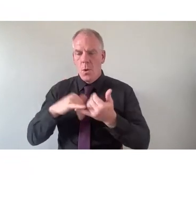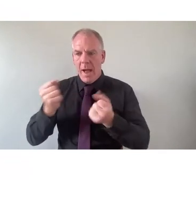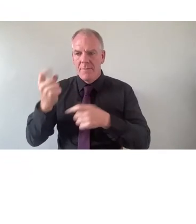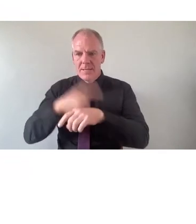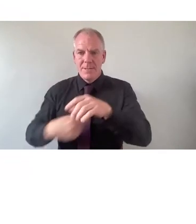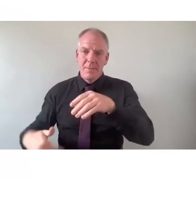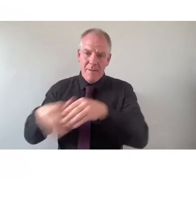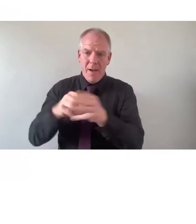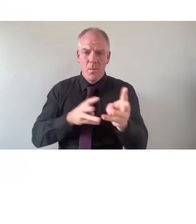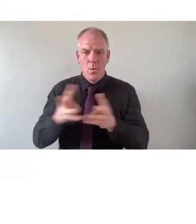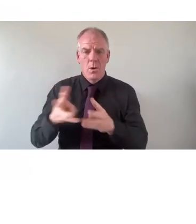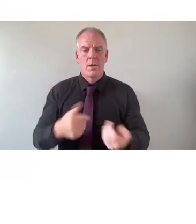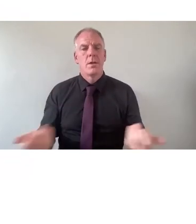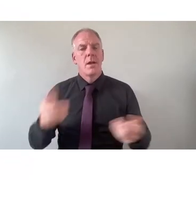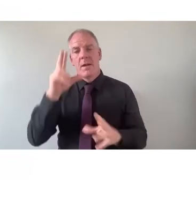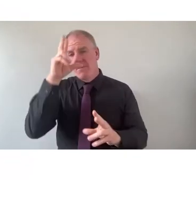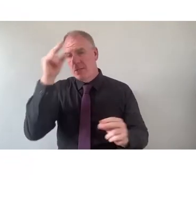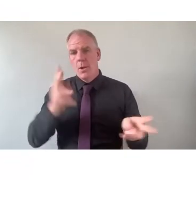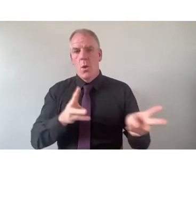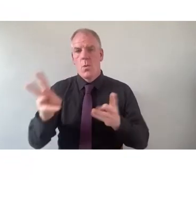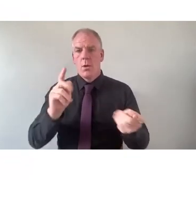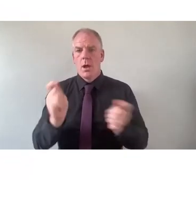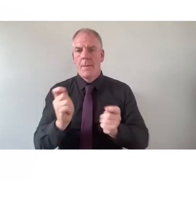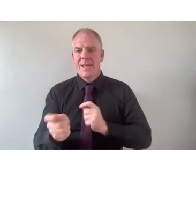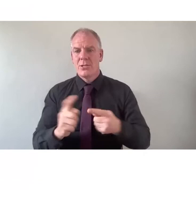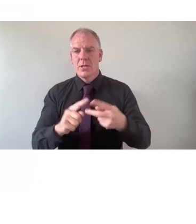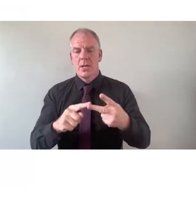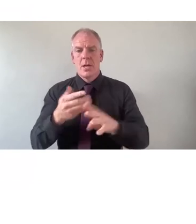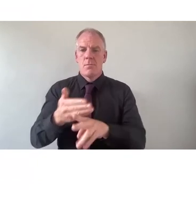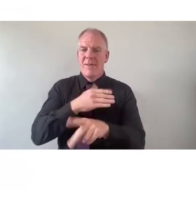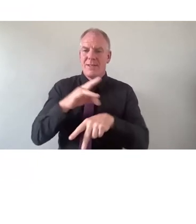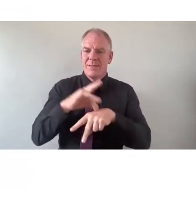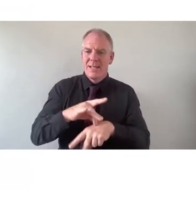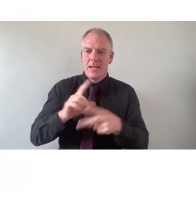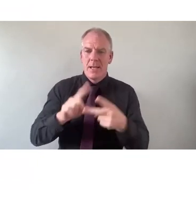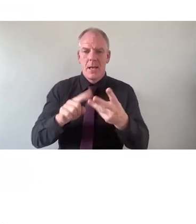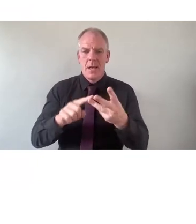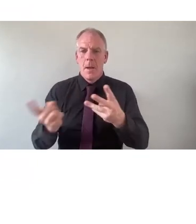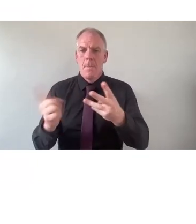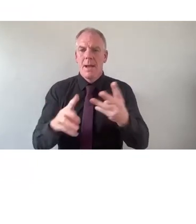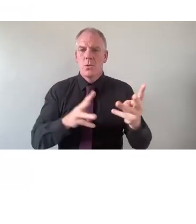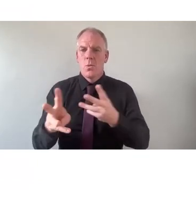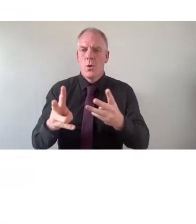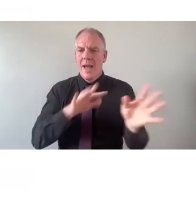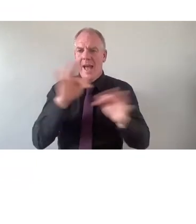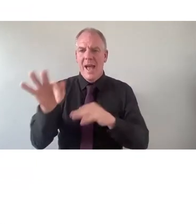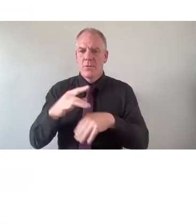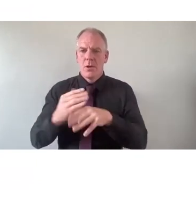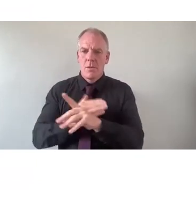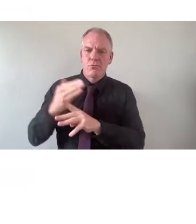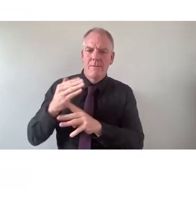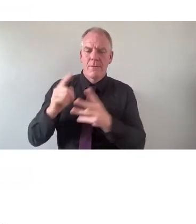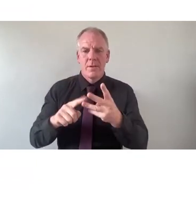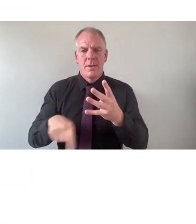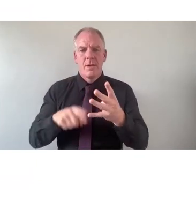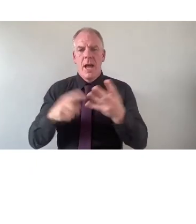market. The work accommodation, the prevention from sickness that Stefan was referring to, the return to work for sick workers, and actually promoting